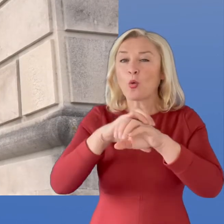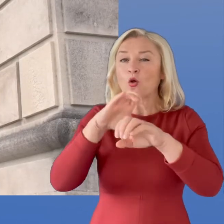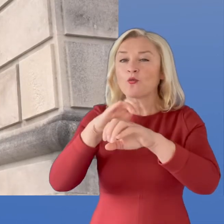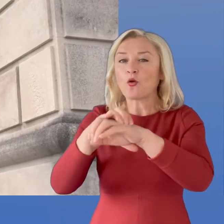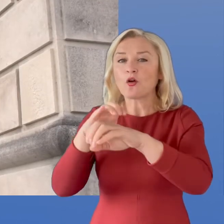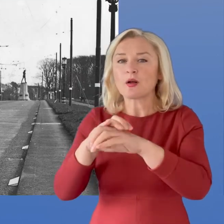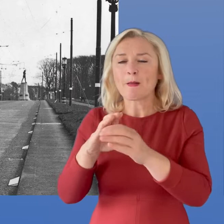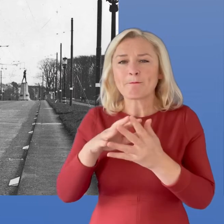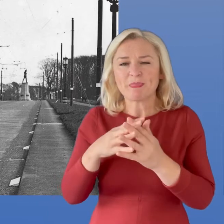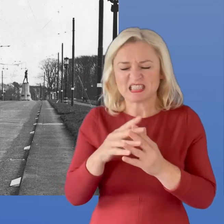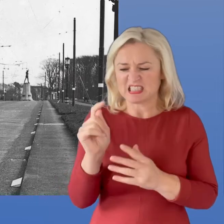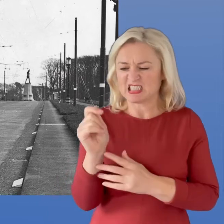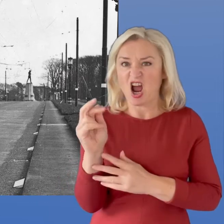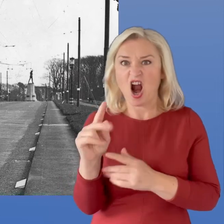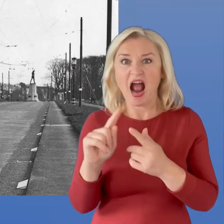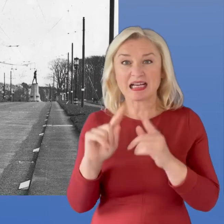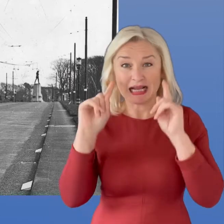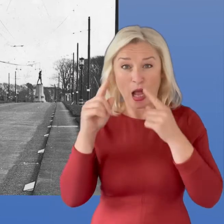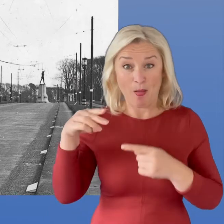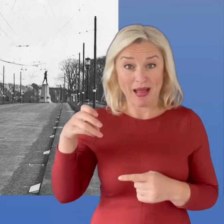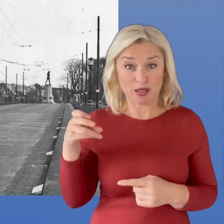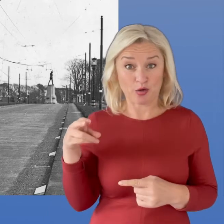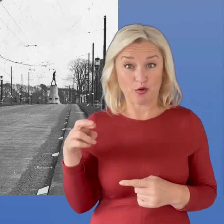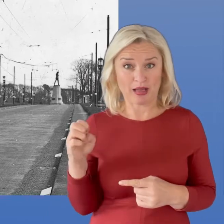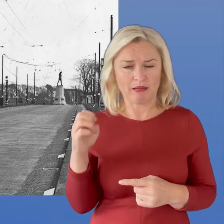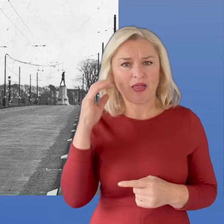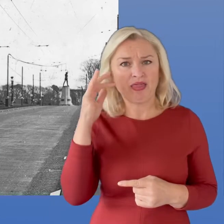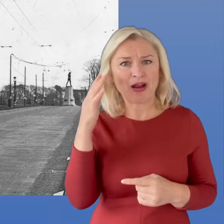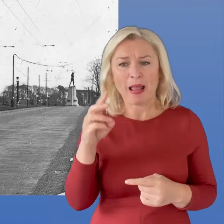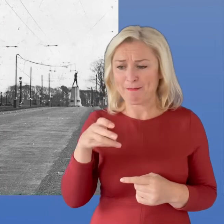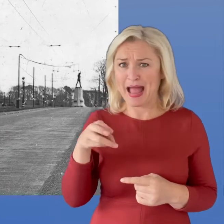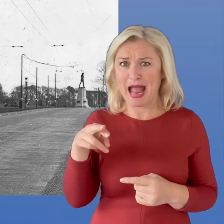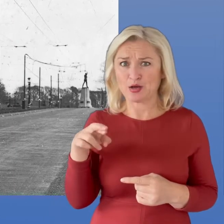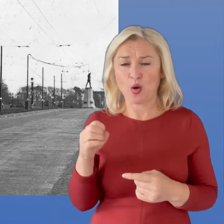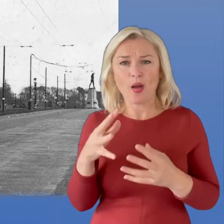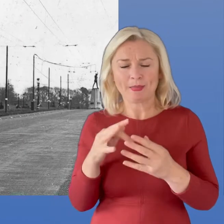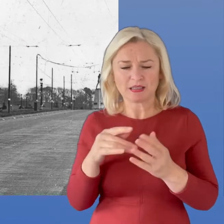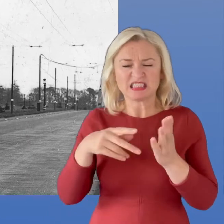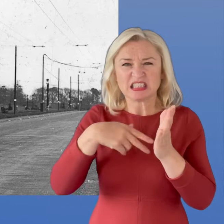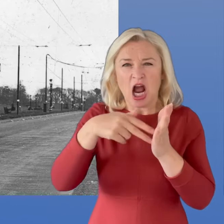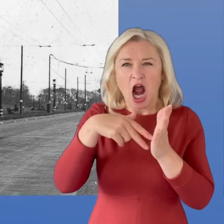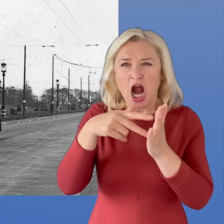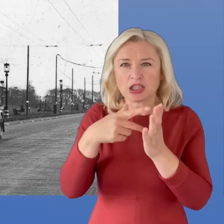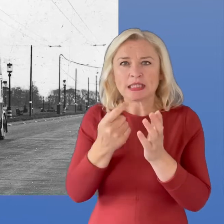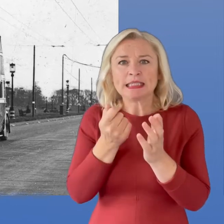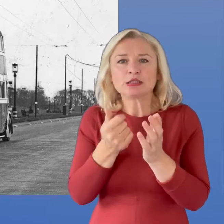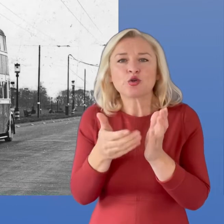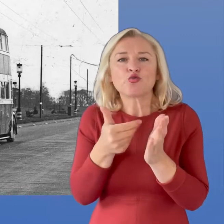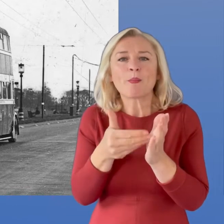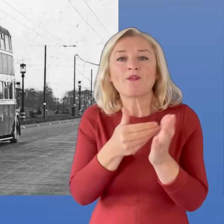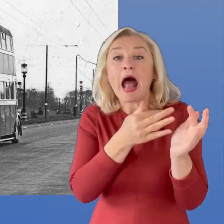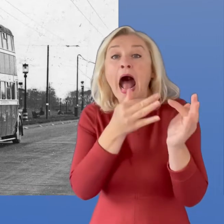bitumen tar and cow manure. The theory behind the cow manure was that it would help to dilute the tar and make it easier to remove after the